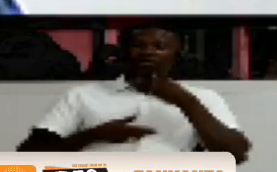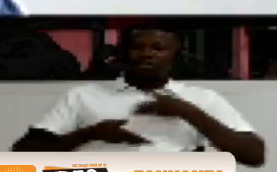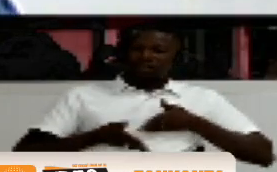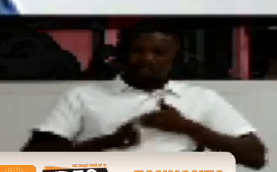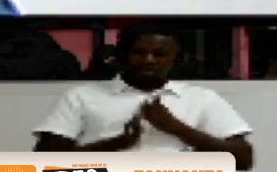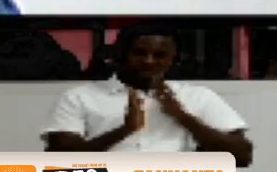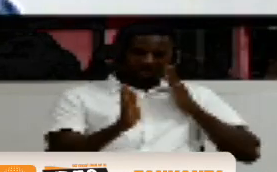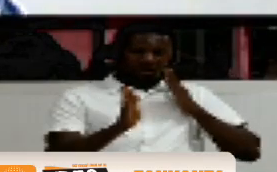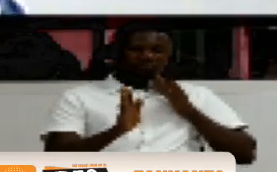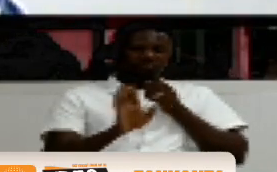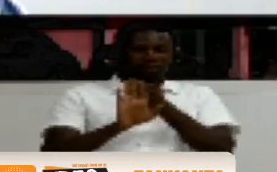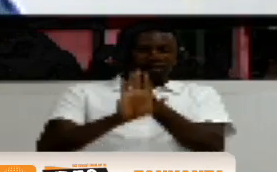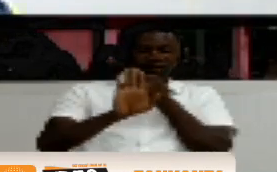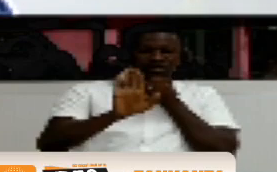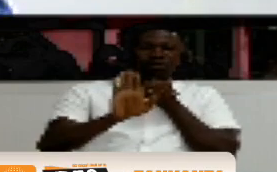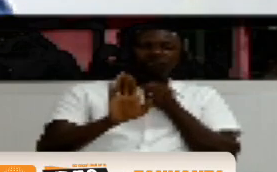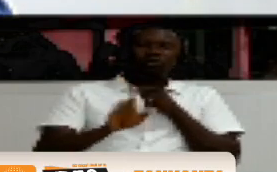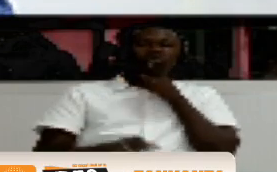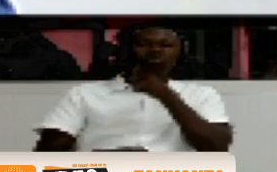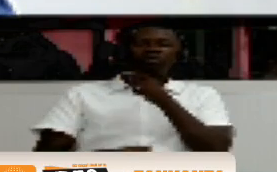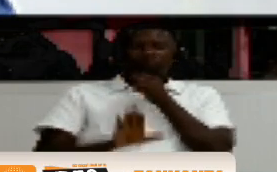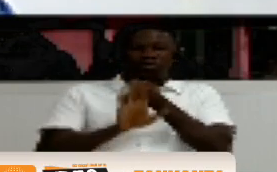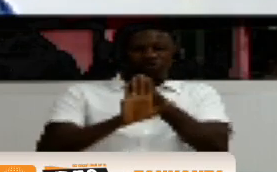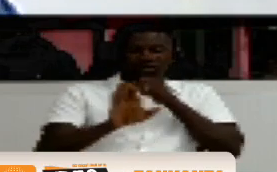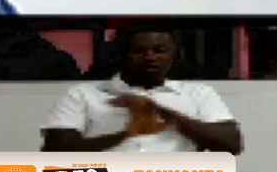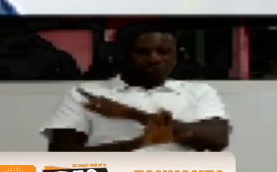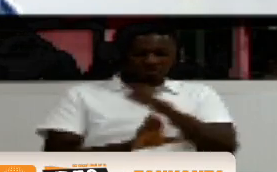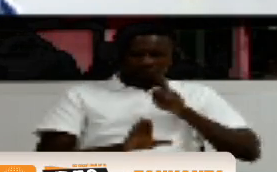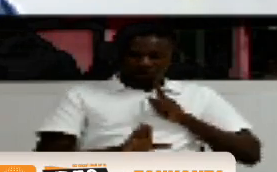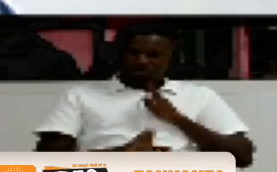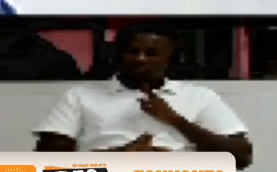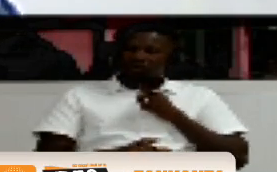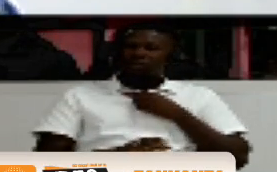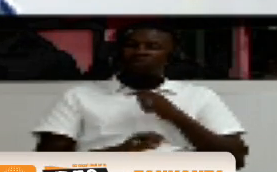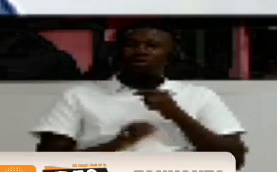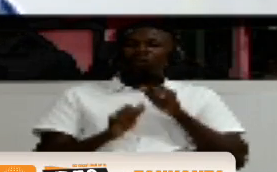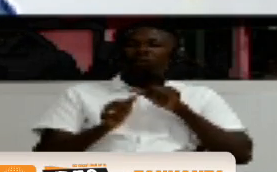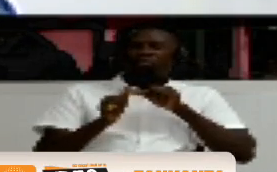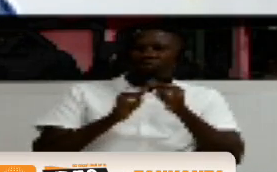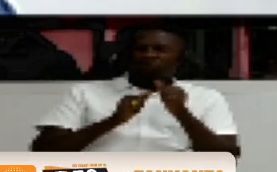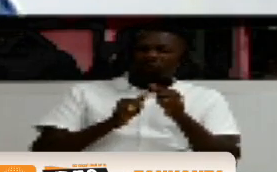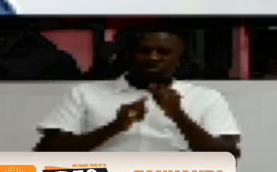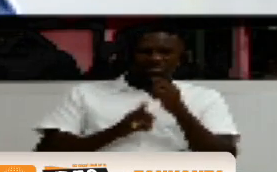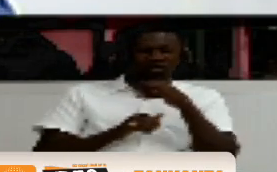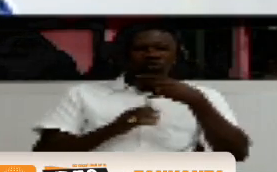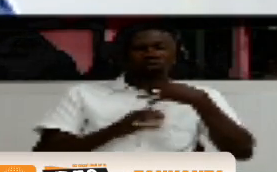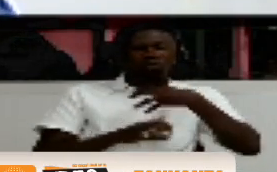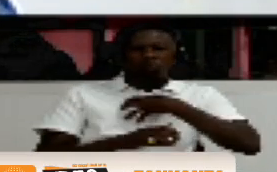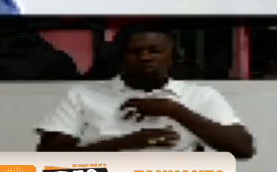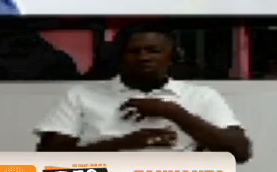You should have been protecting us, the most vulnerable stakeholders in society.